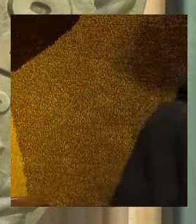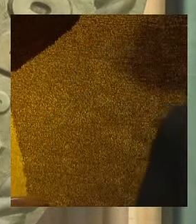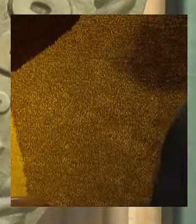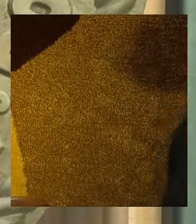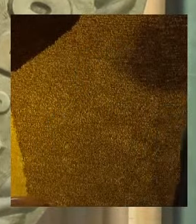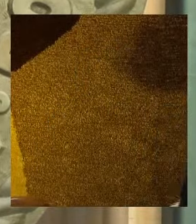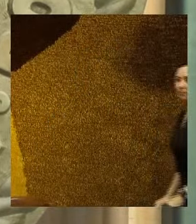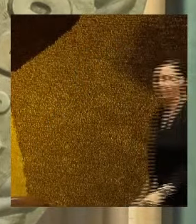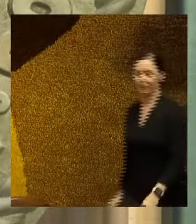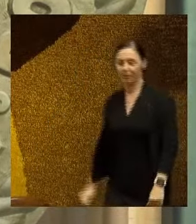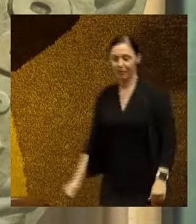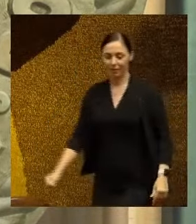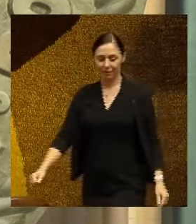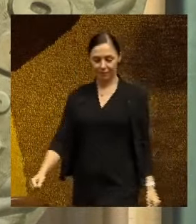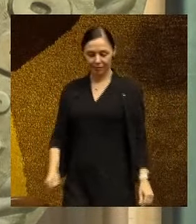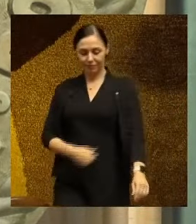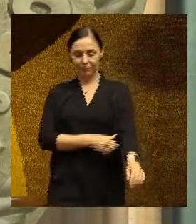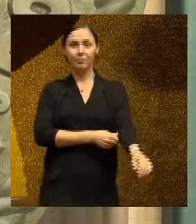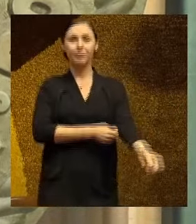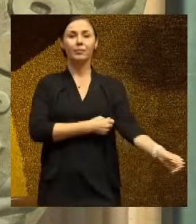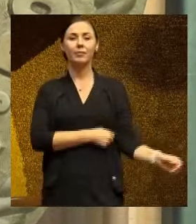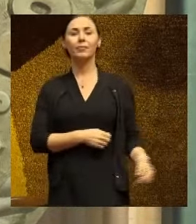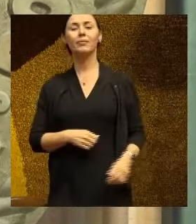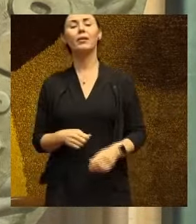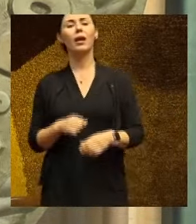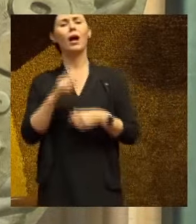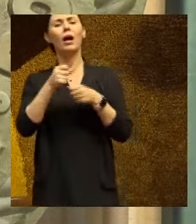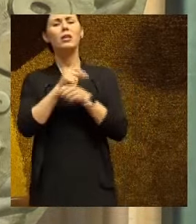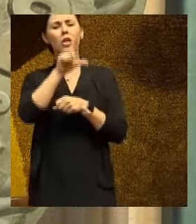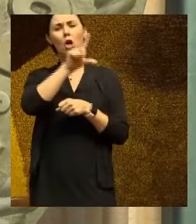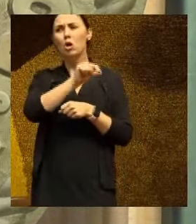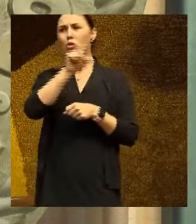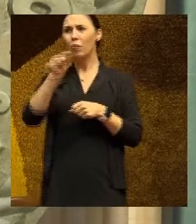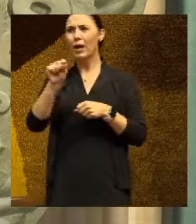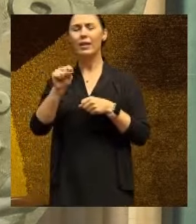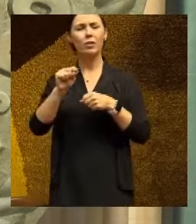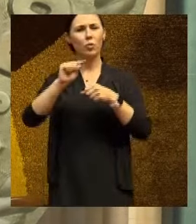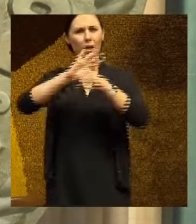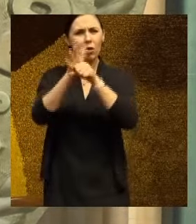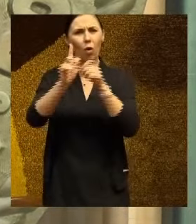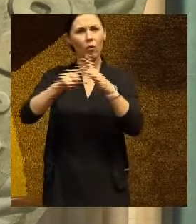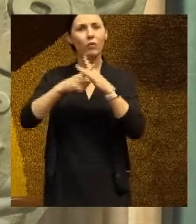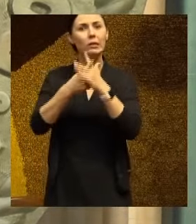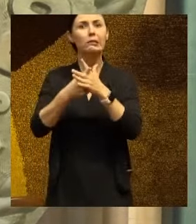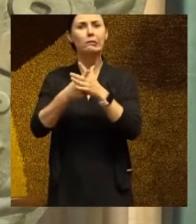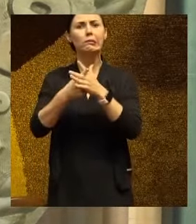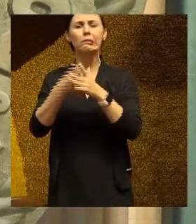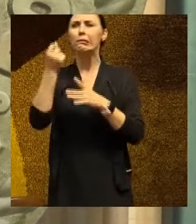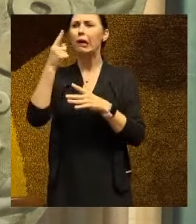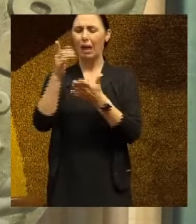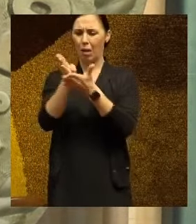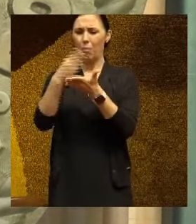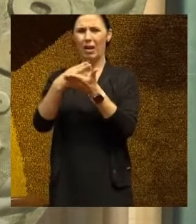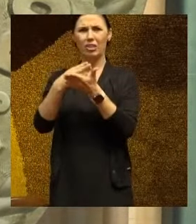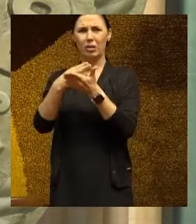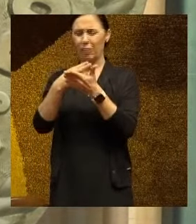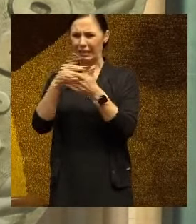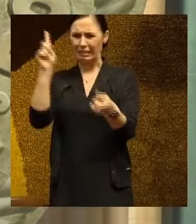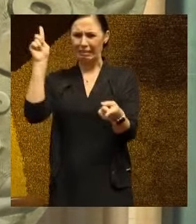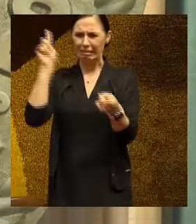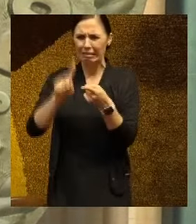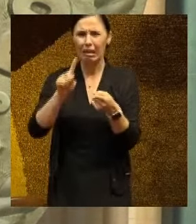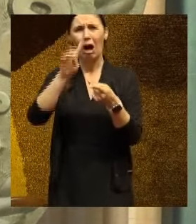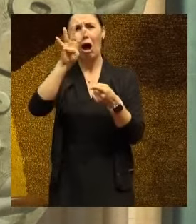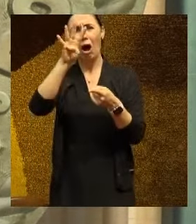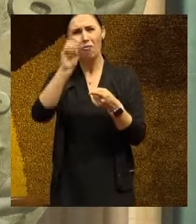In the first year of the pandemic, we were forced to cut over $1 billion from the budget, with every state